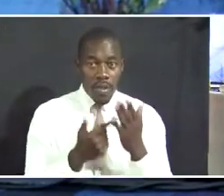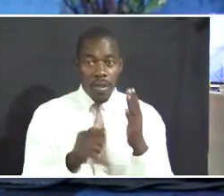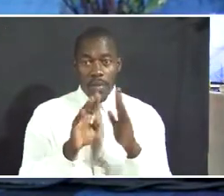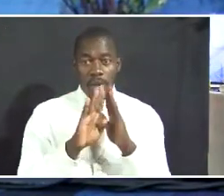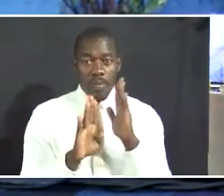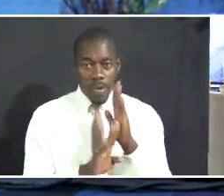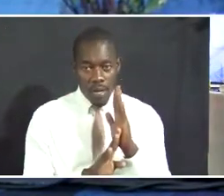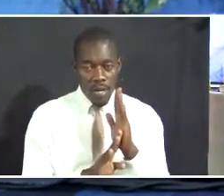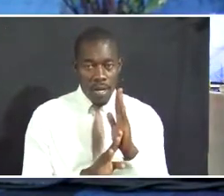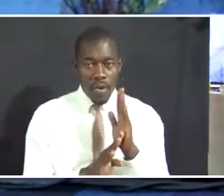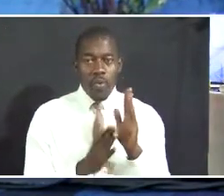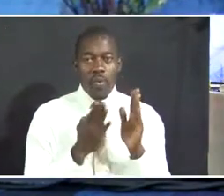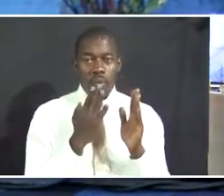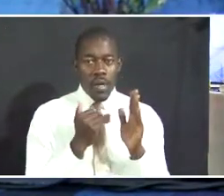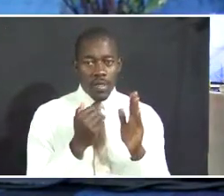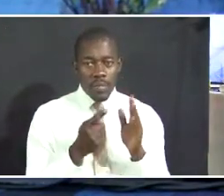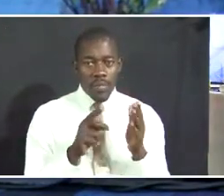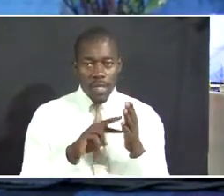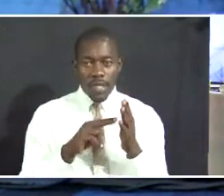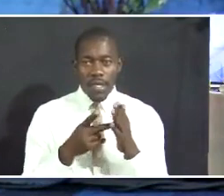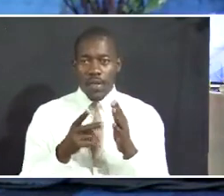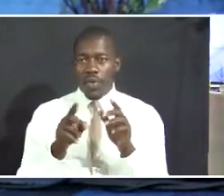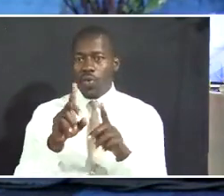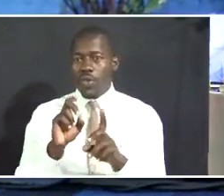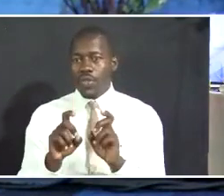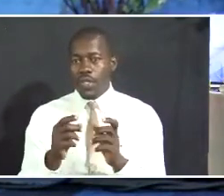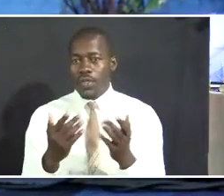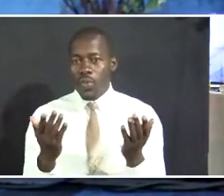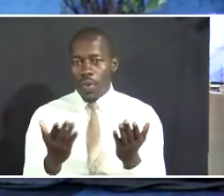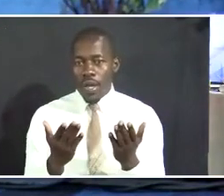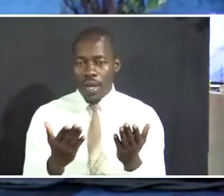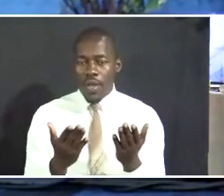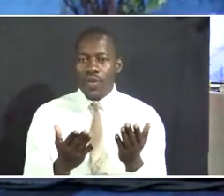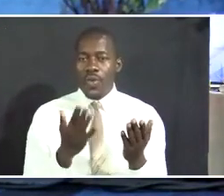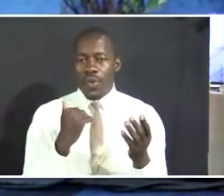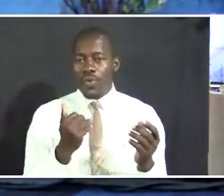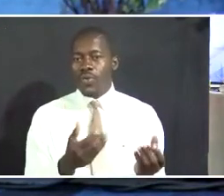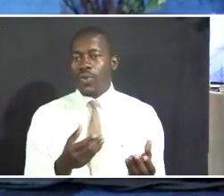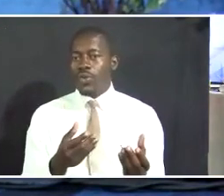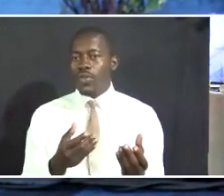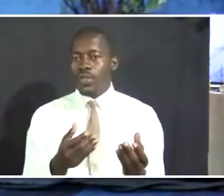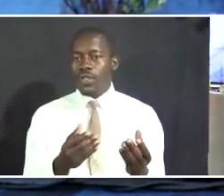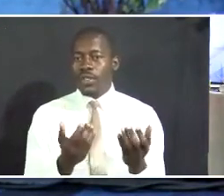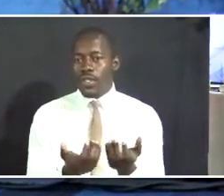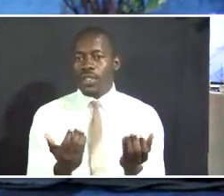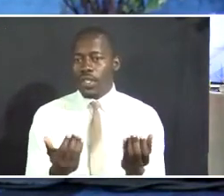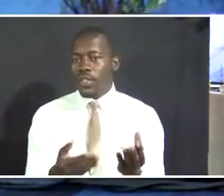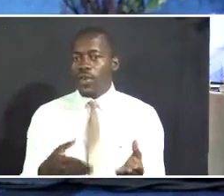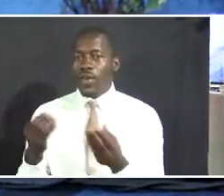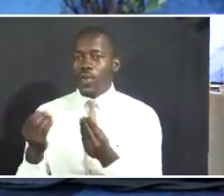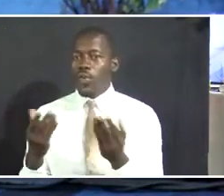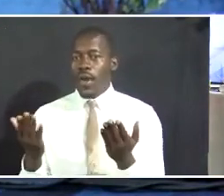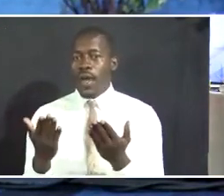us, where do you want to take your children? Do you want to take your children to a place where they accept these other